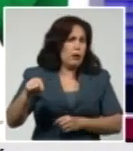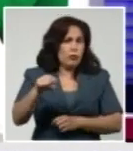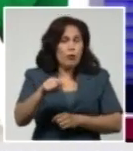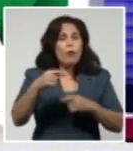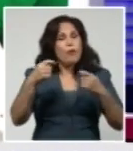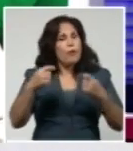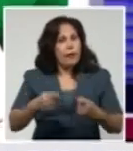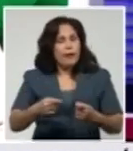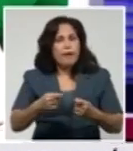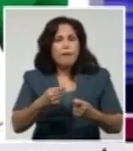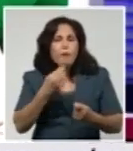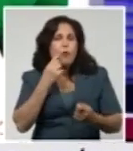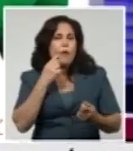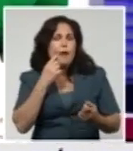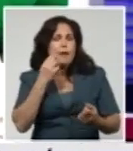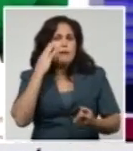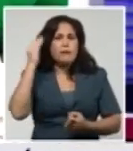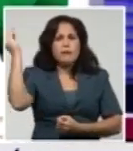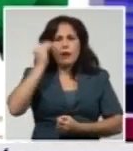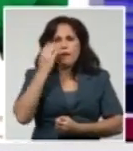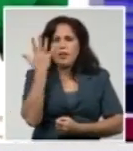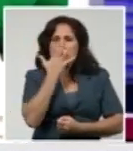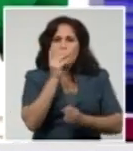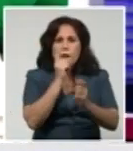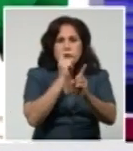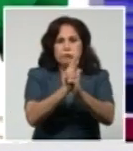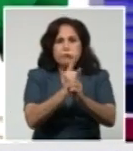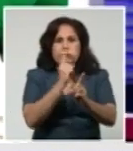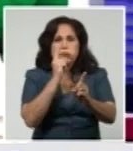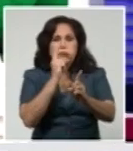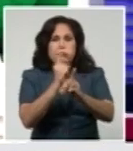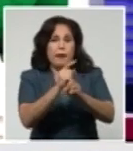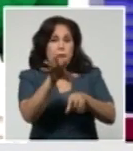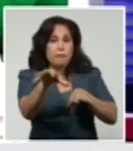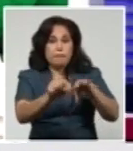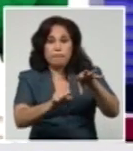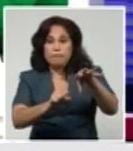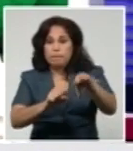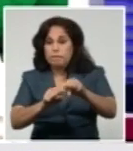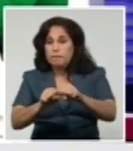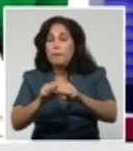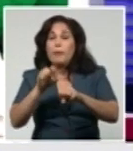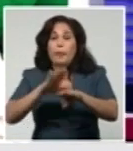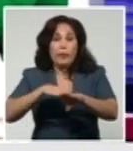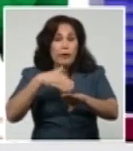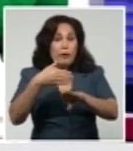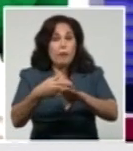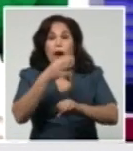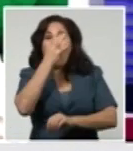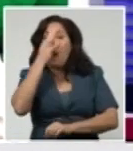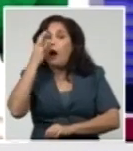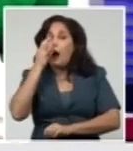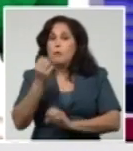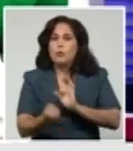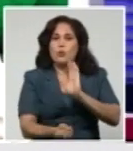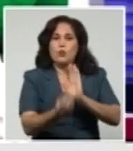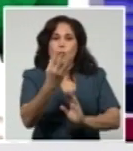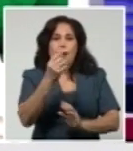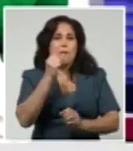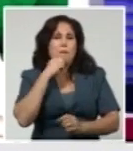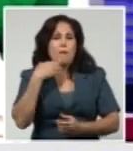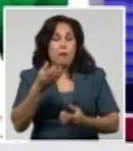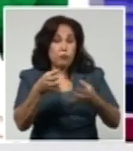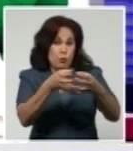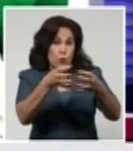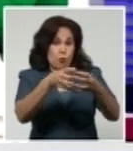case contacts to have tested positive for COVID-19 yesterday, means that 92.1% of